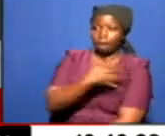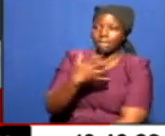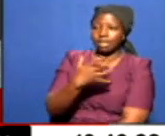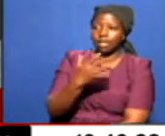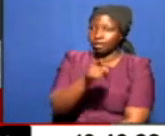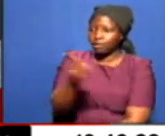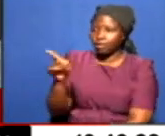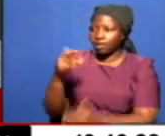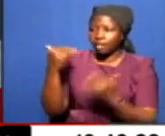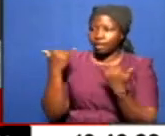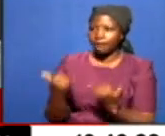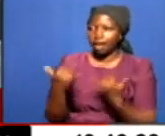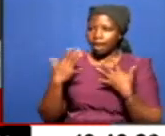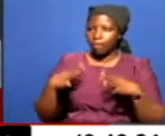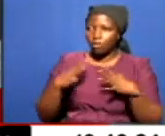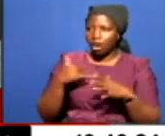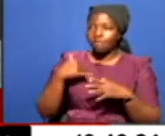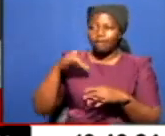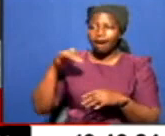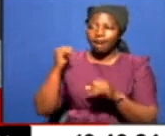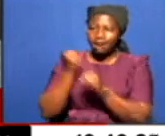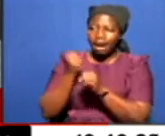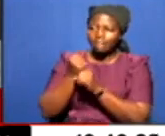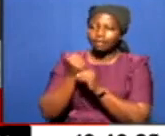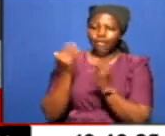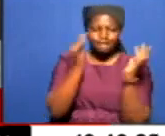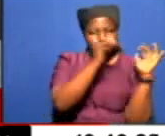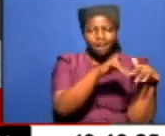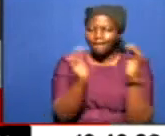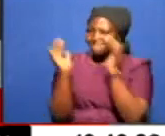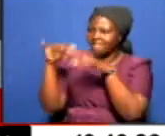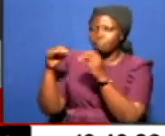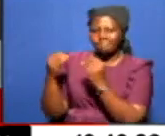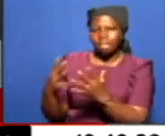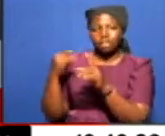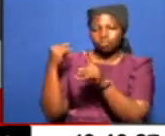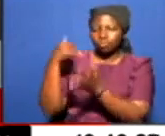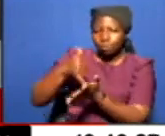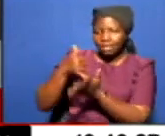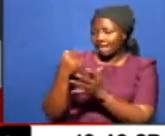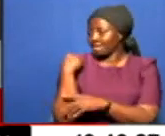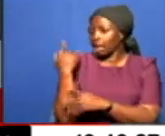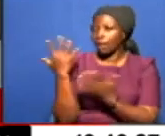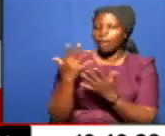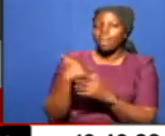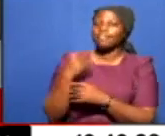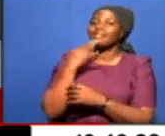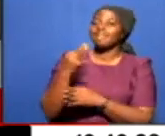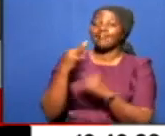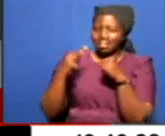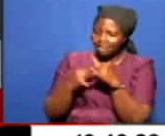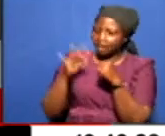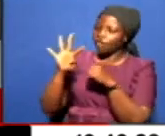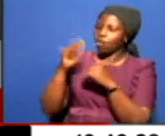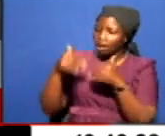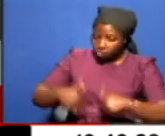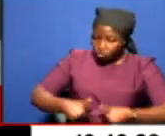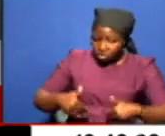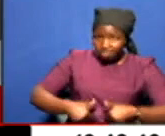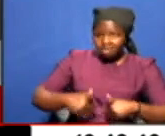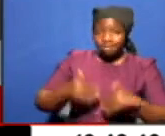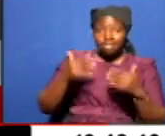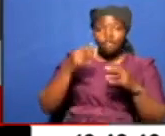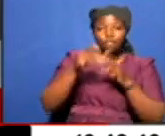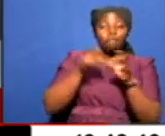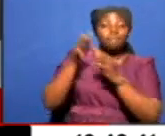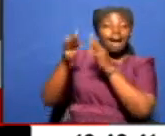young people. And we have had very many forums, including just yesterday when we convened about 384 young people, okay. of Kasarani sub-county of